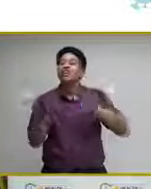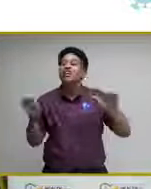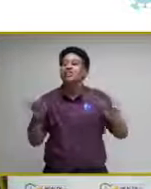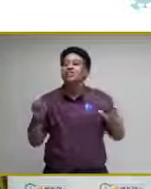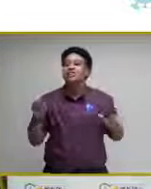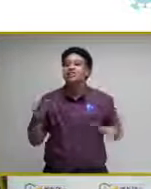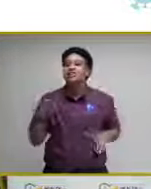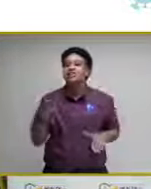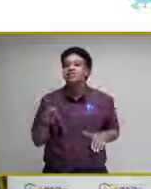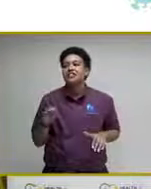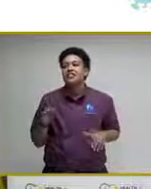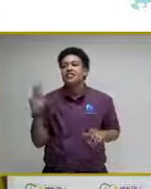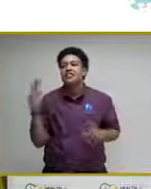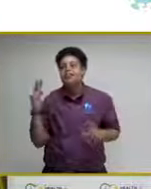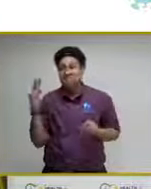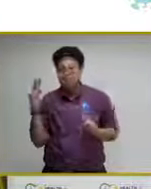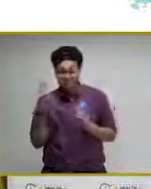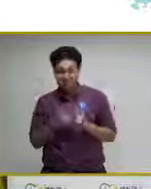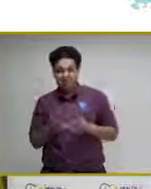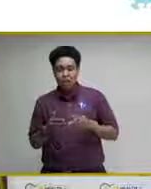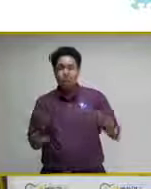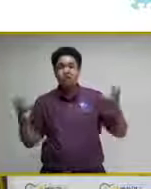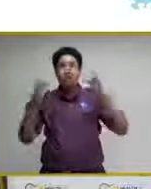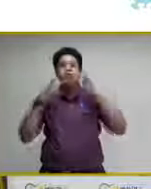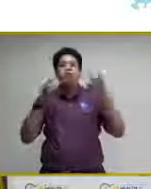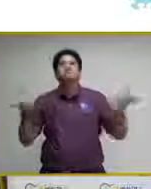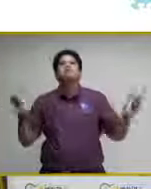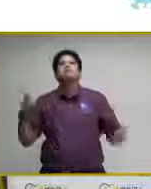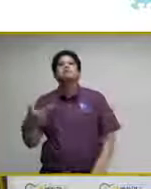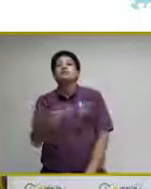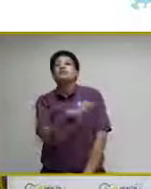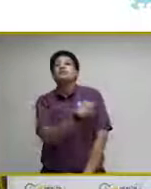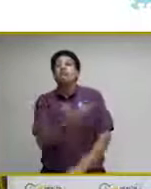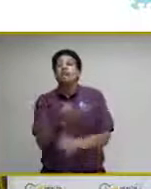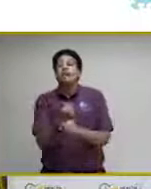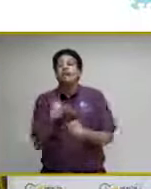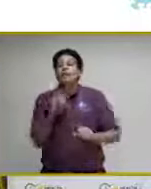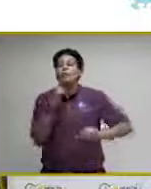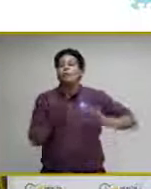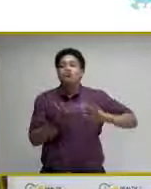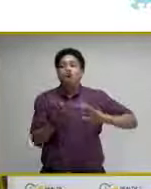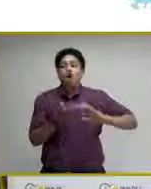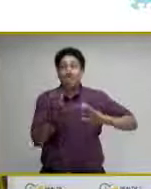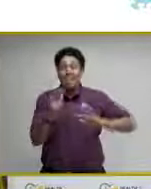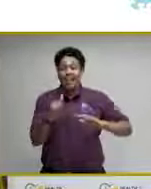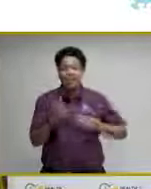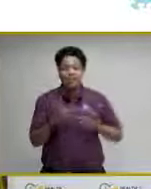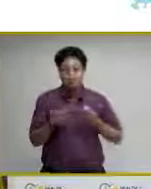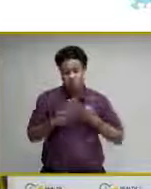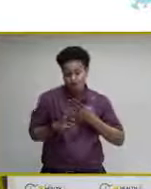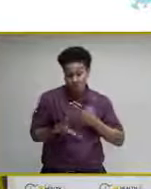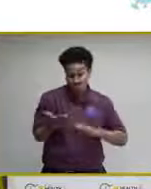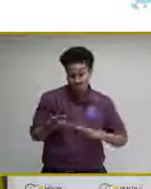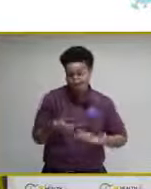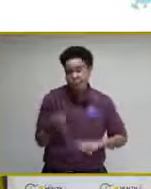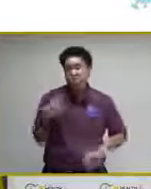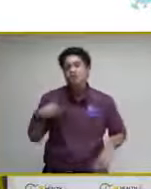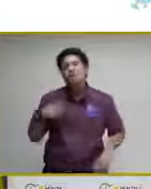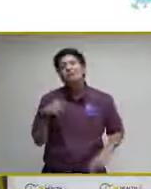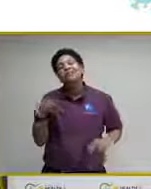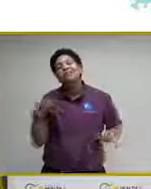3 implementation will be the general public. And we would run that program as